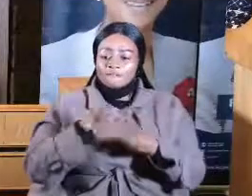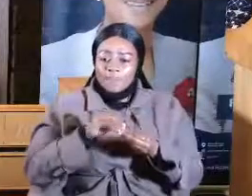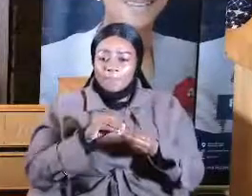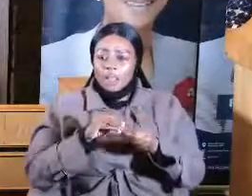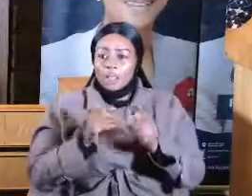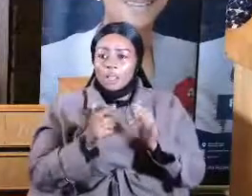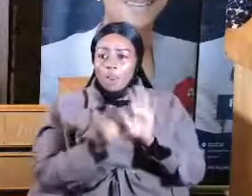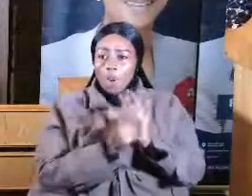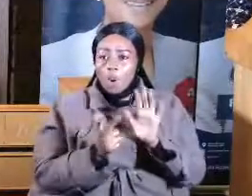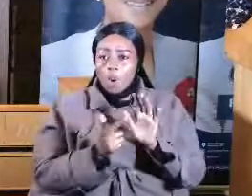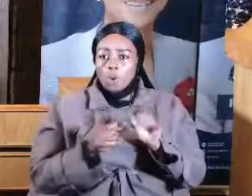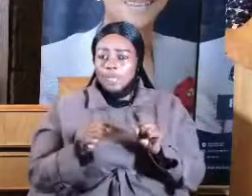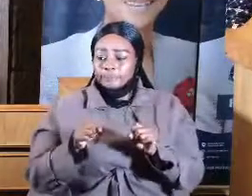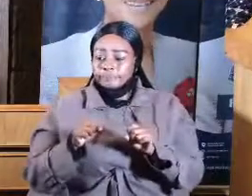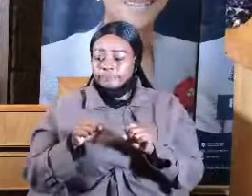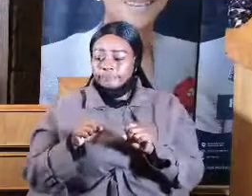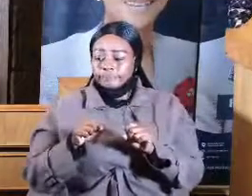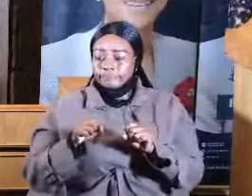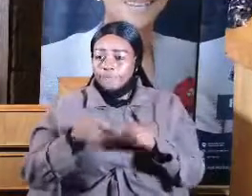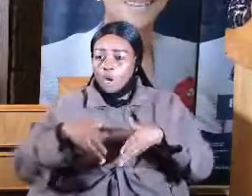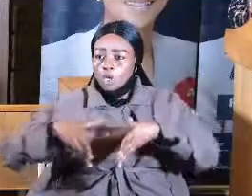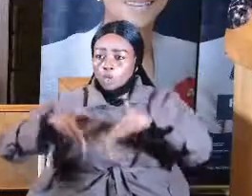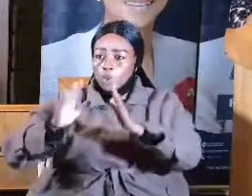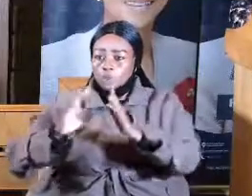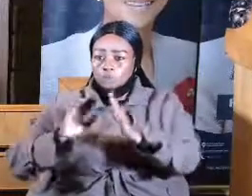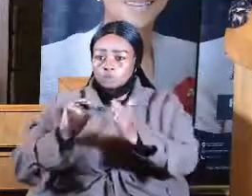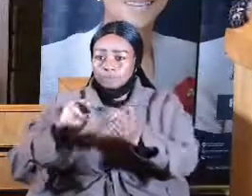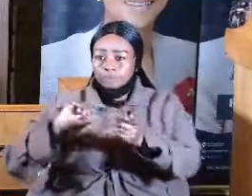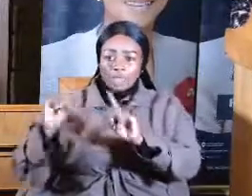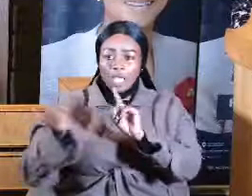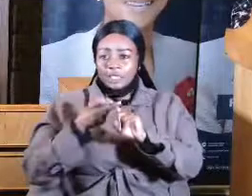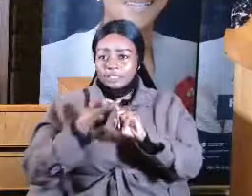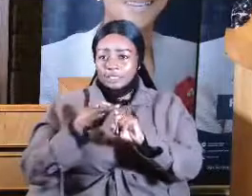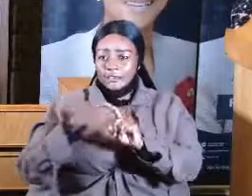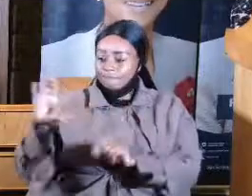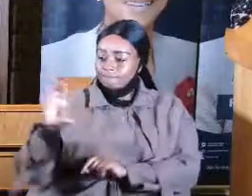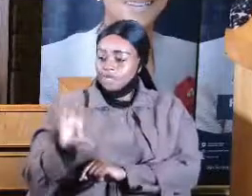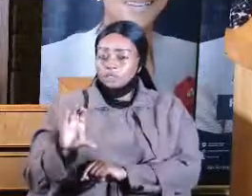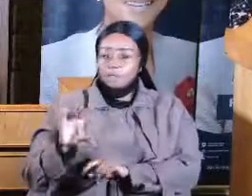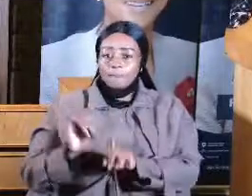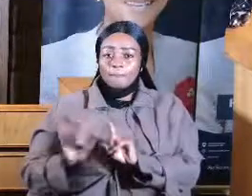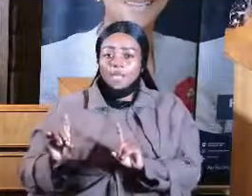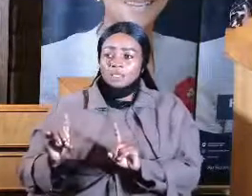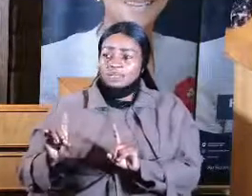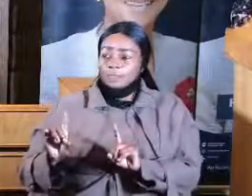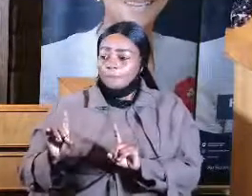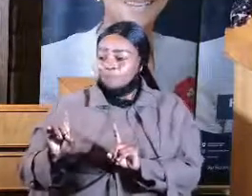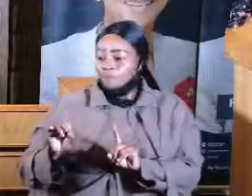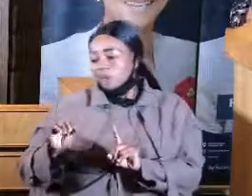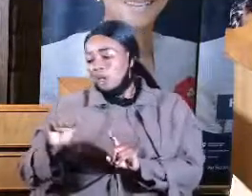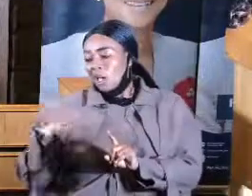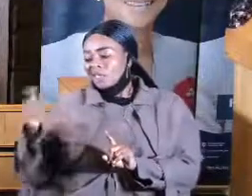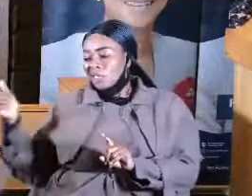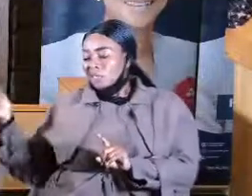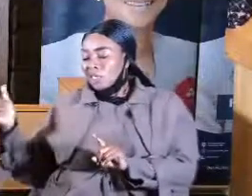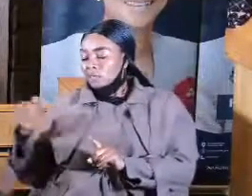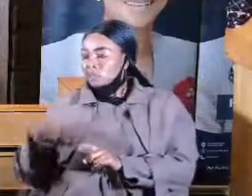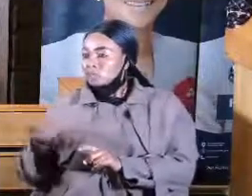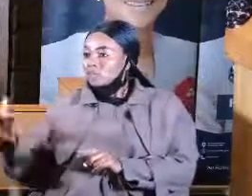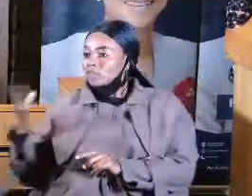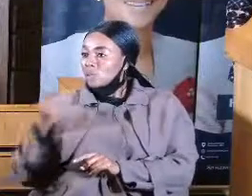road accident fund, whereas the commercial and proper work that actually pays you good money as an advocate is given to the white males and the black